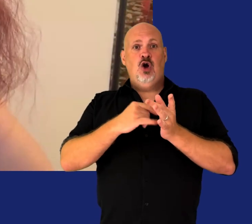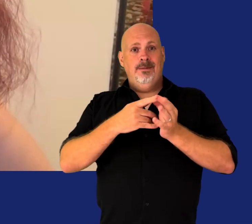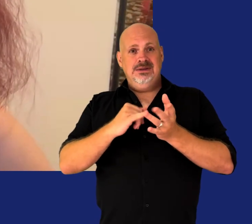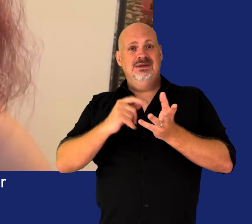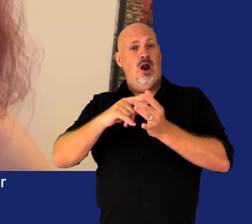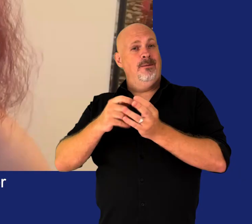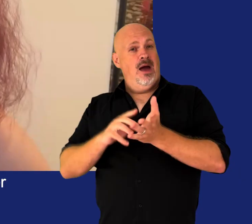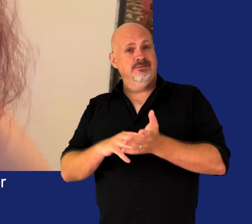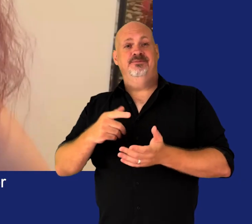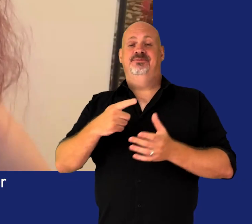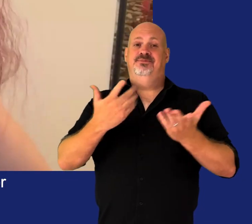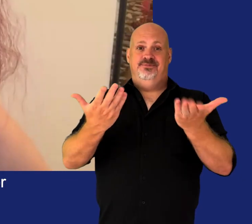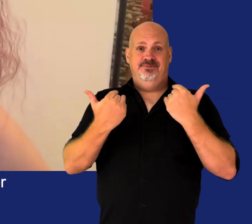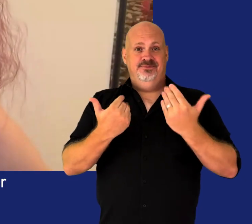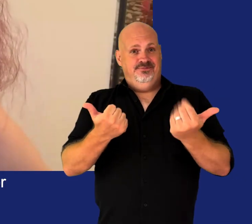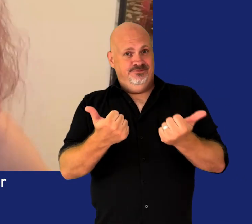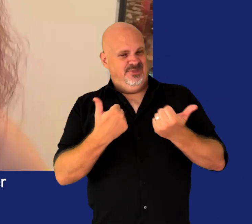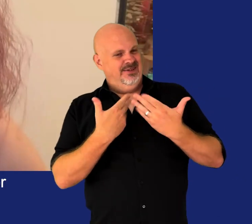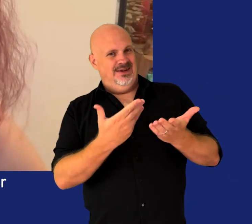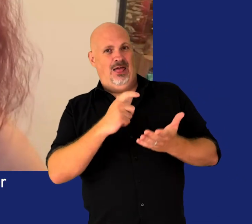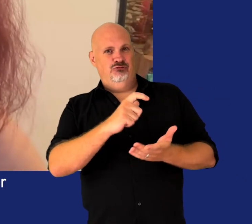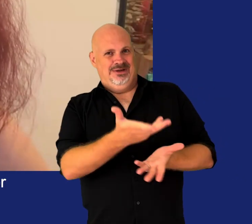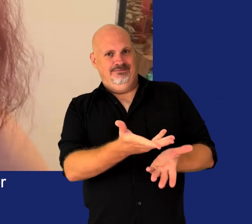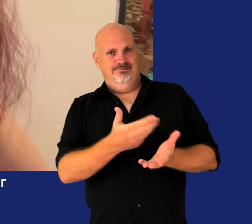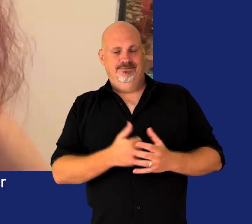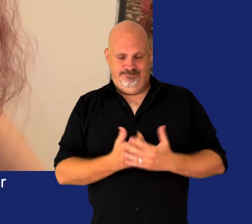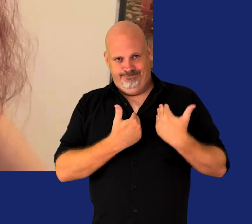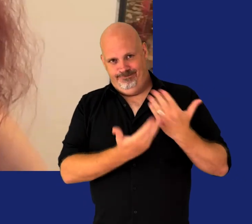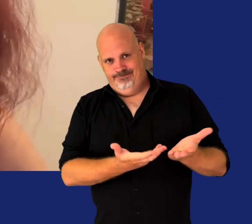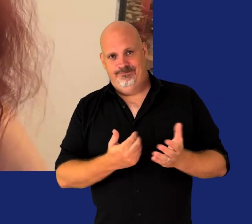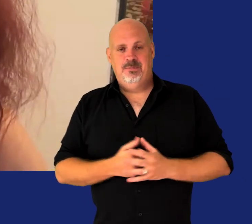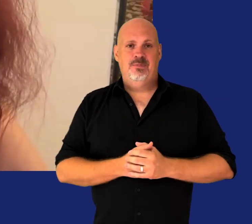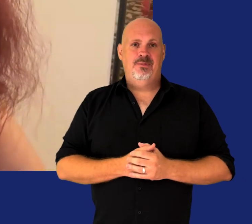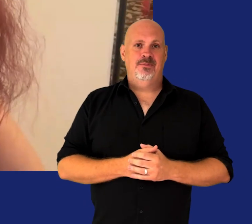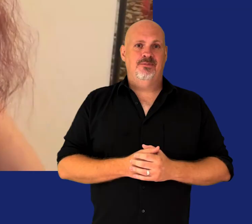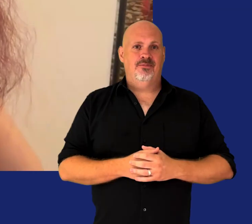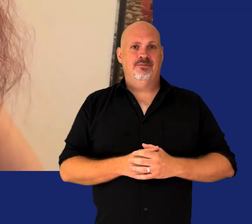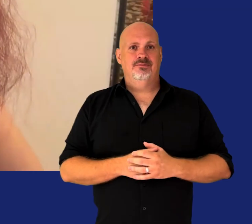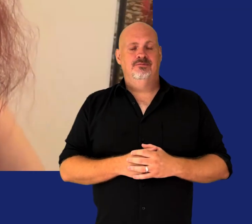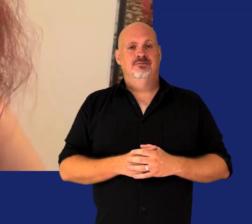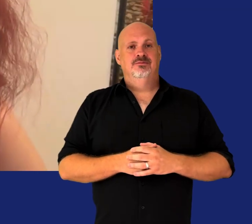and Santana joining us today. But I will hand over to Catherine now for the discussion. Over to you.